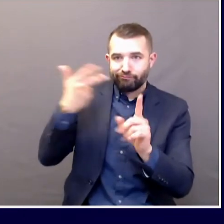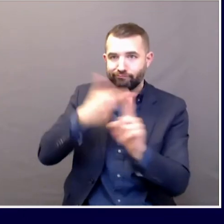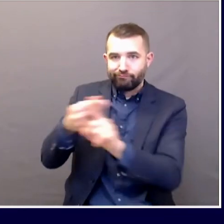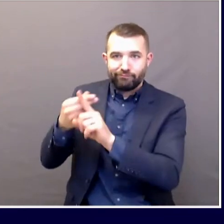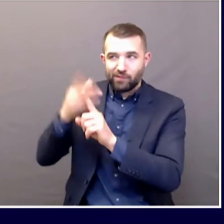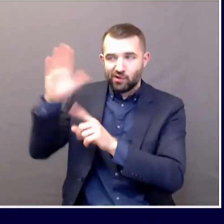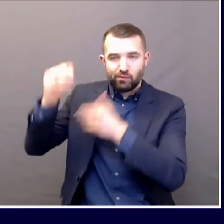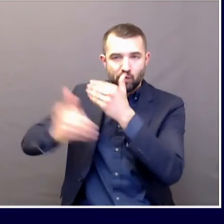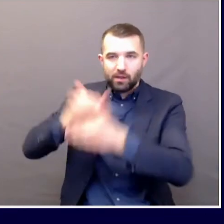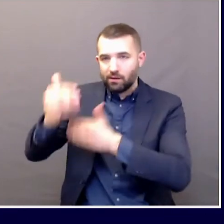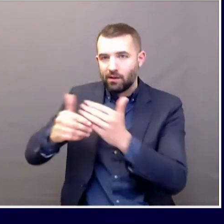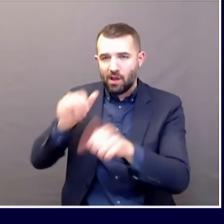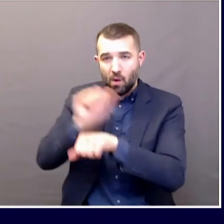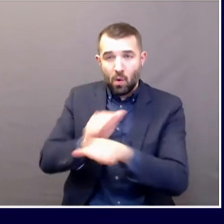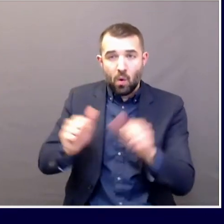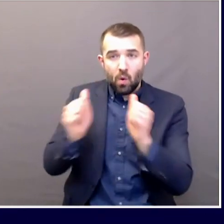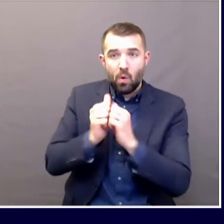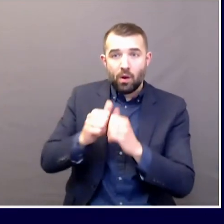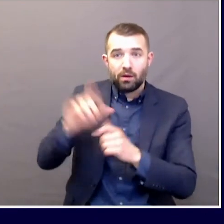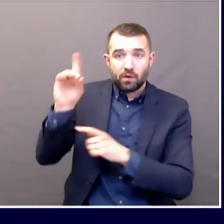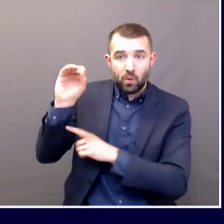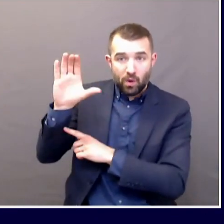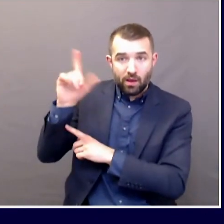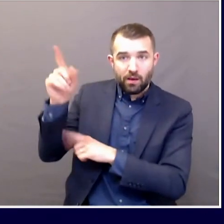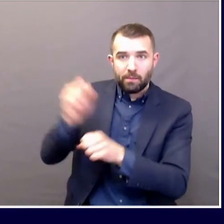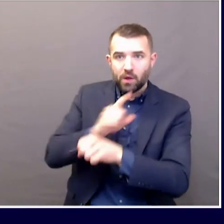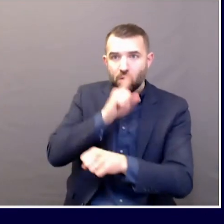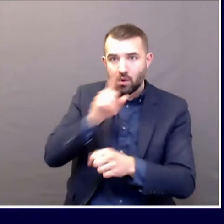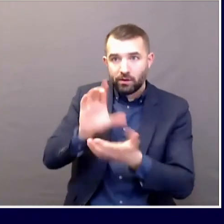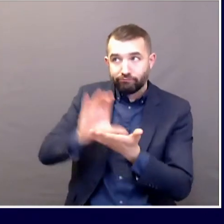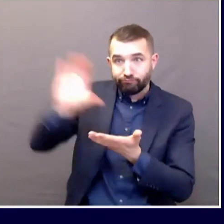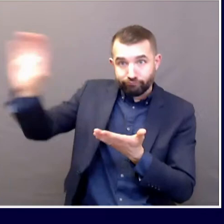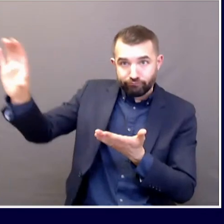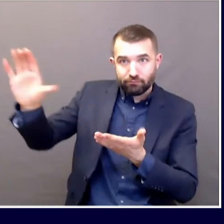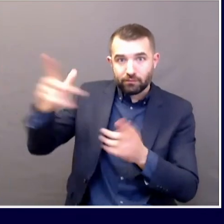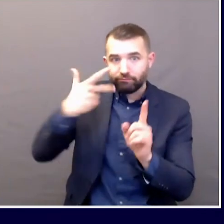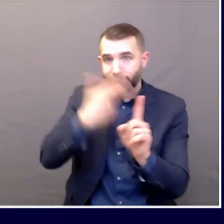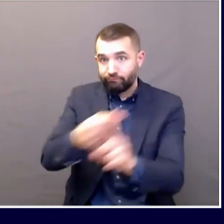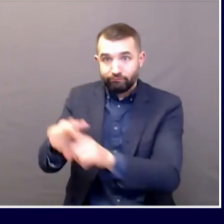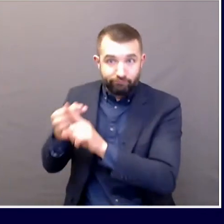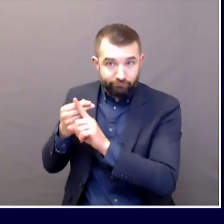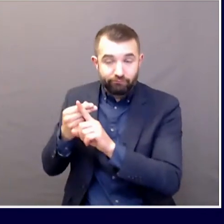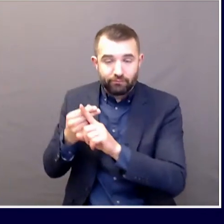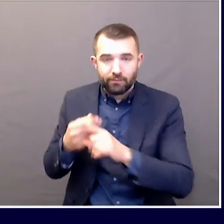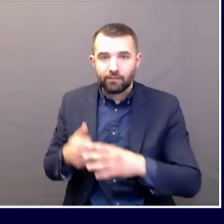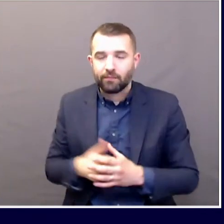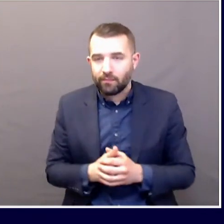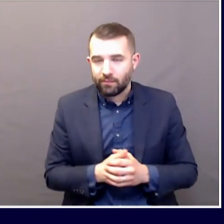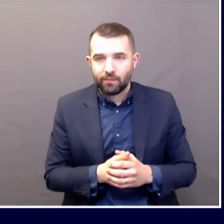DOC directly to make sure that those corrections officers still have access to vaccine.